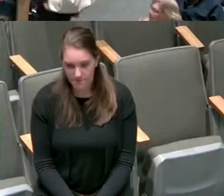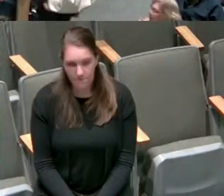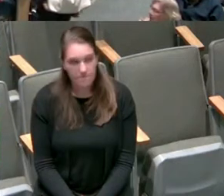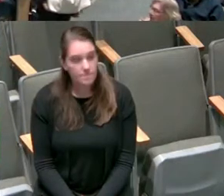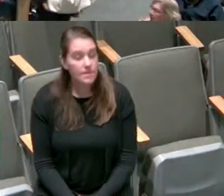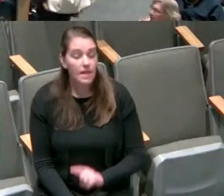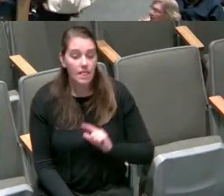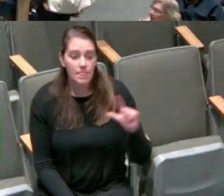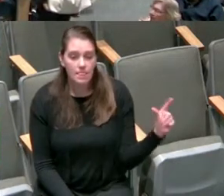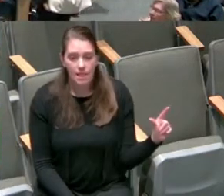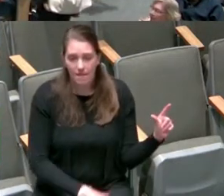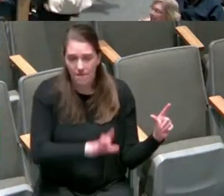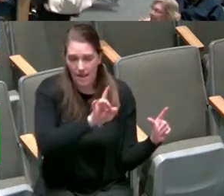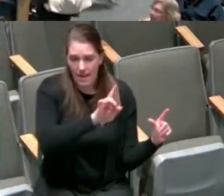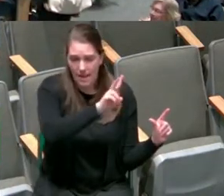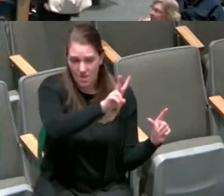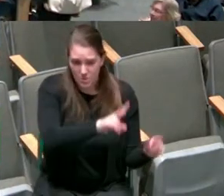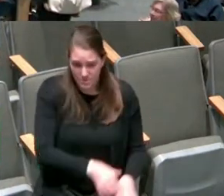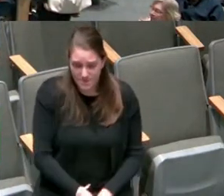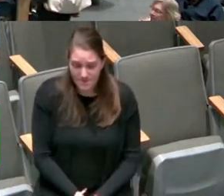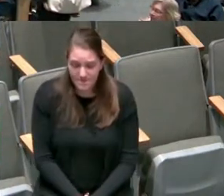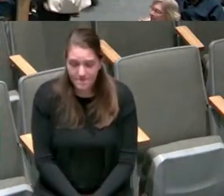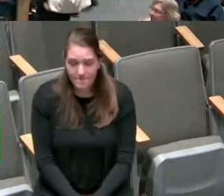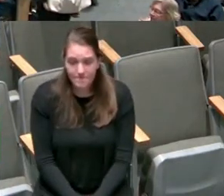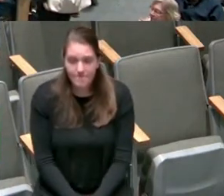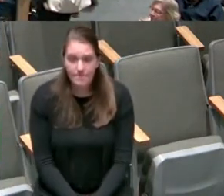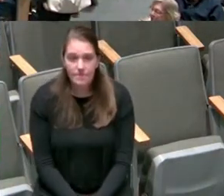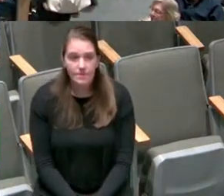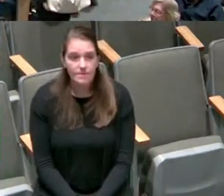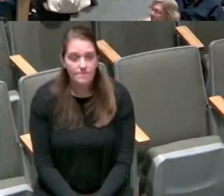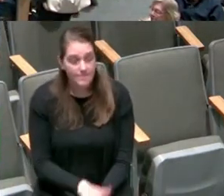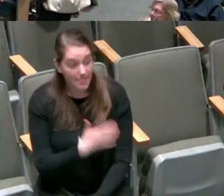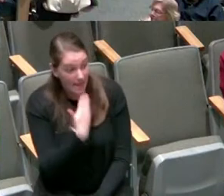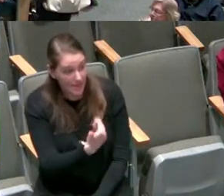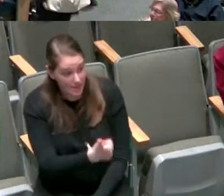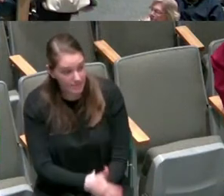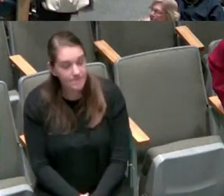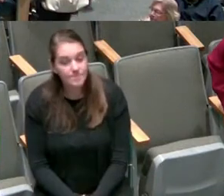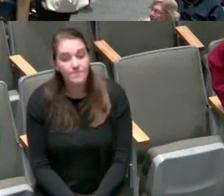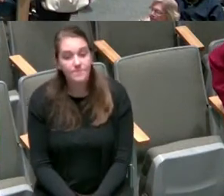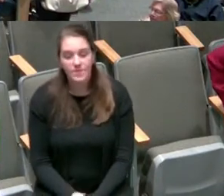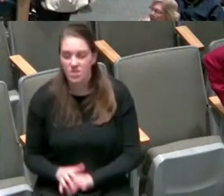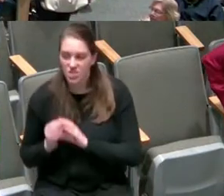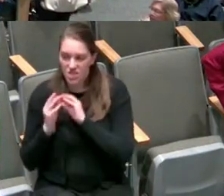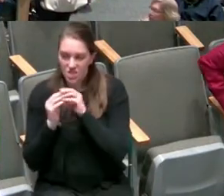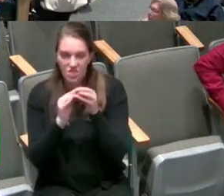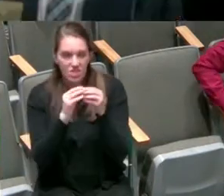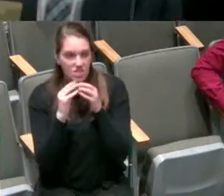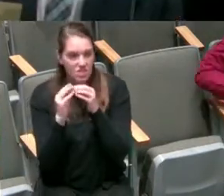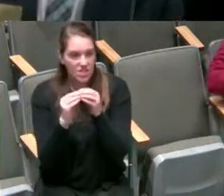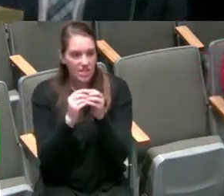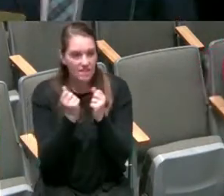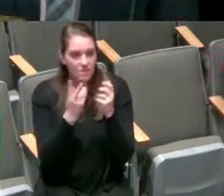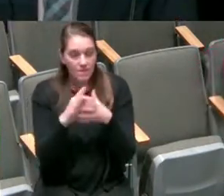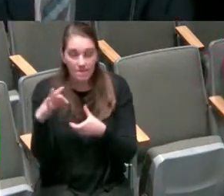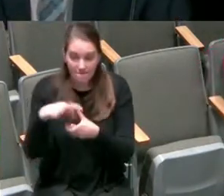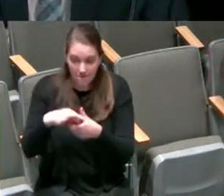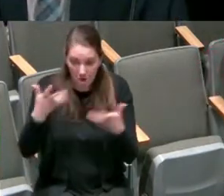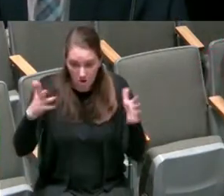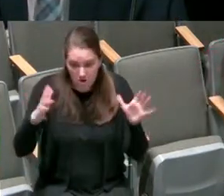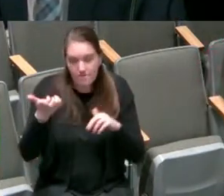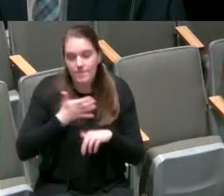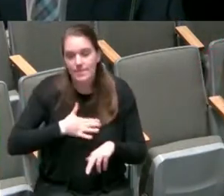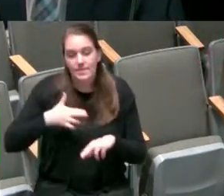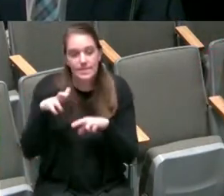left 82. okay thank you all right everybody who just voted you may be